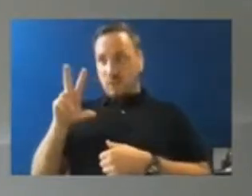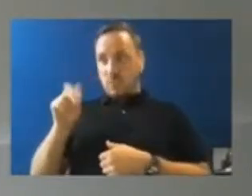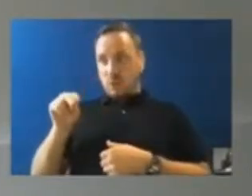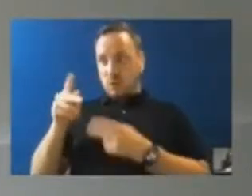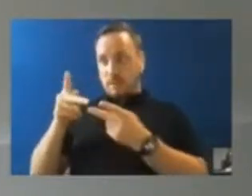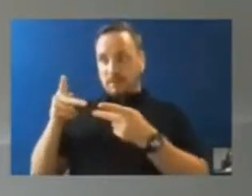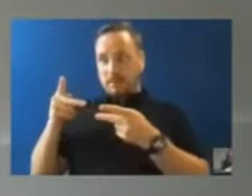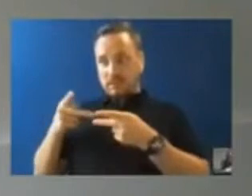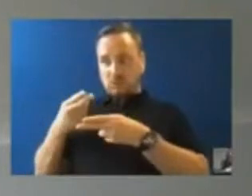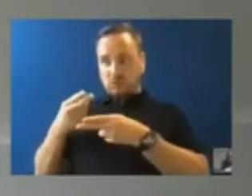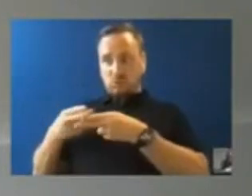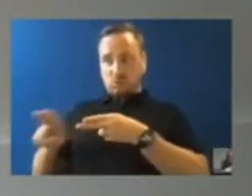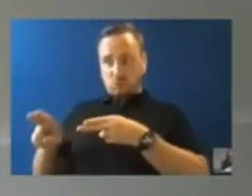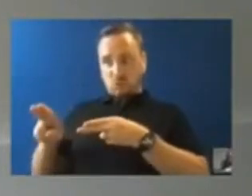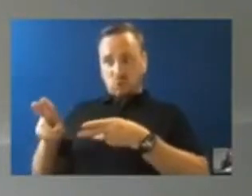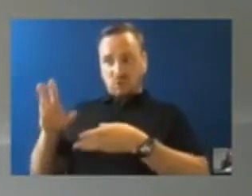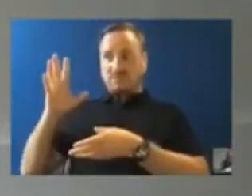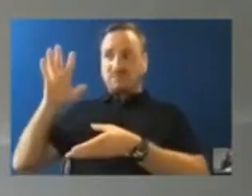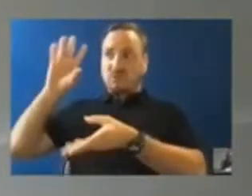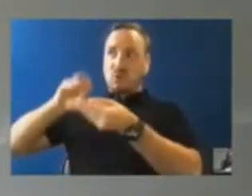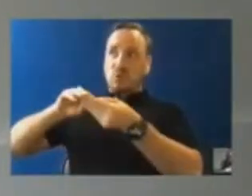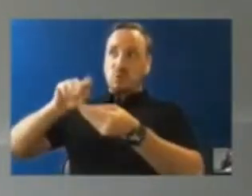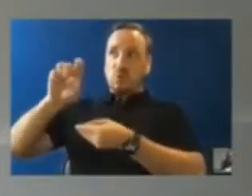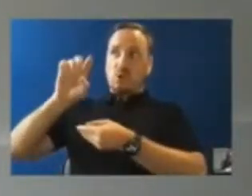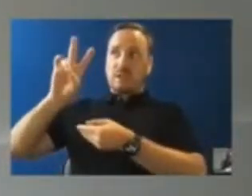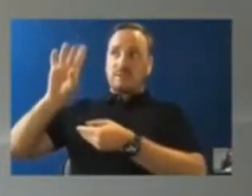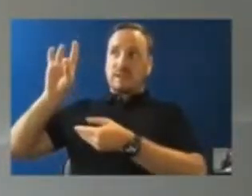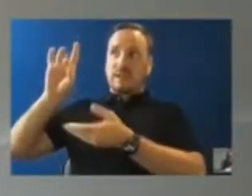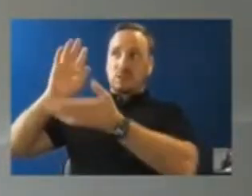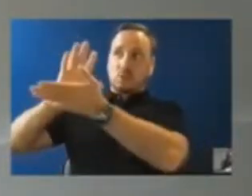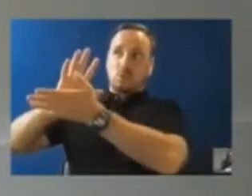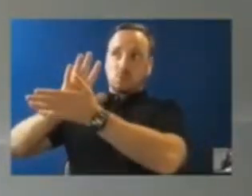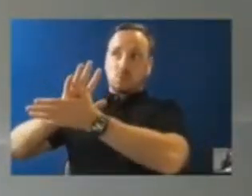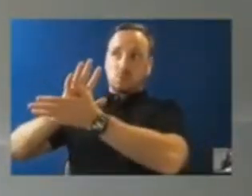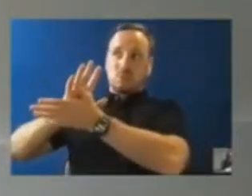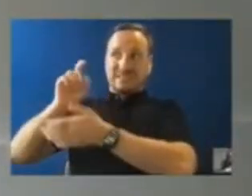178 schools. So our first course of